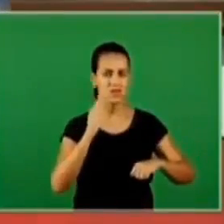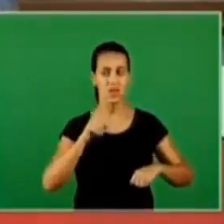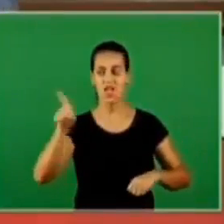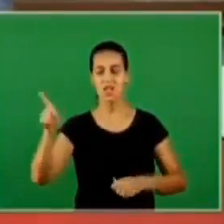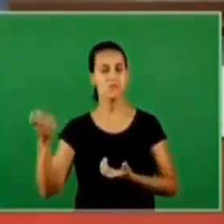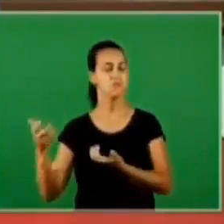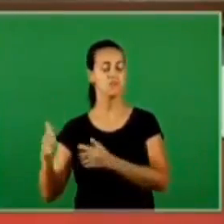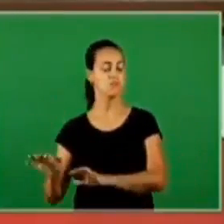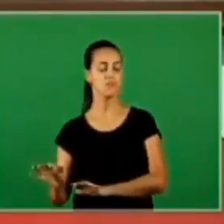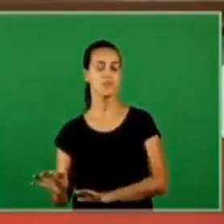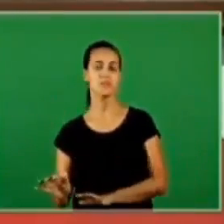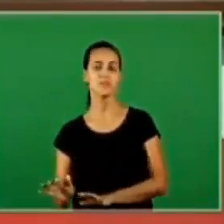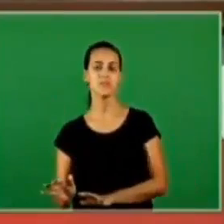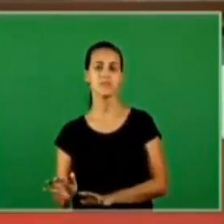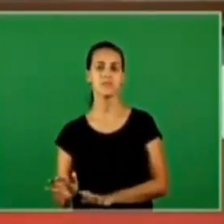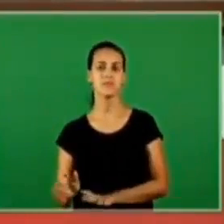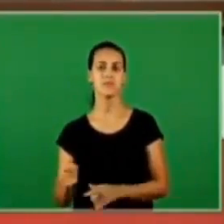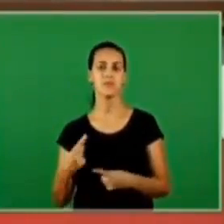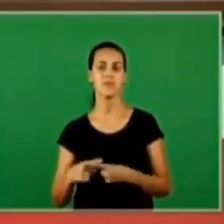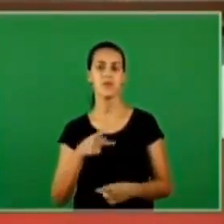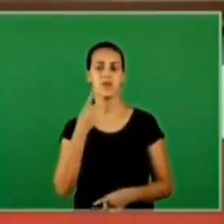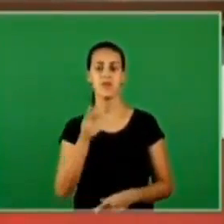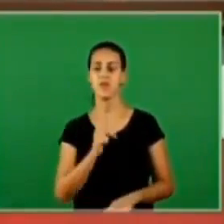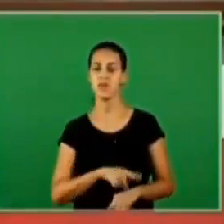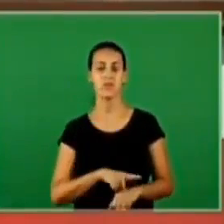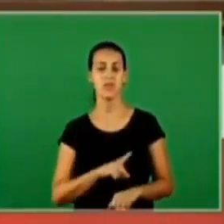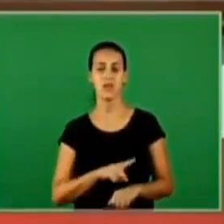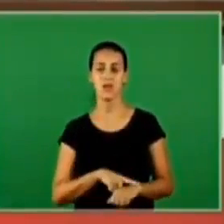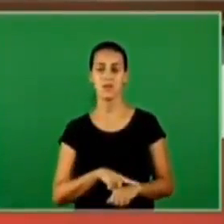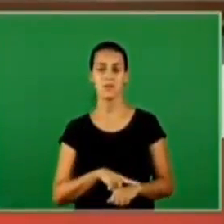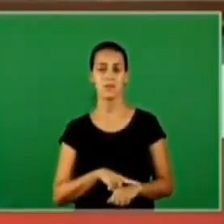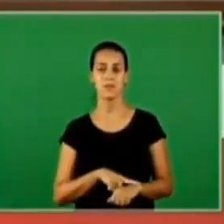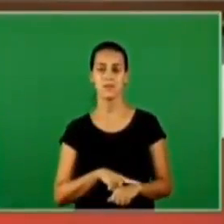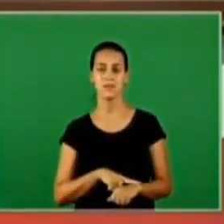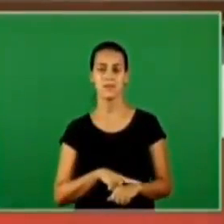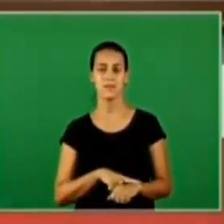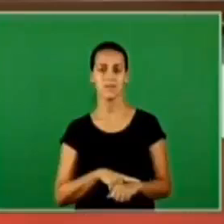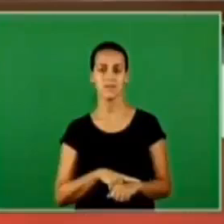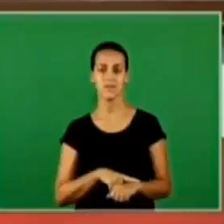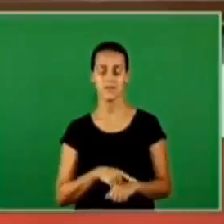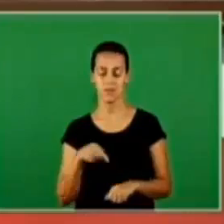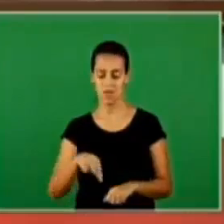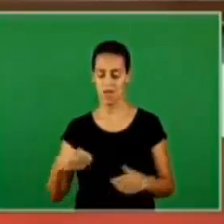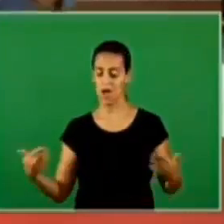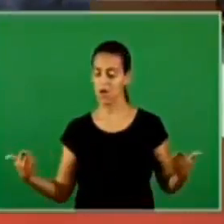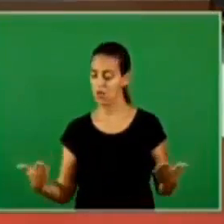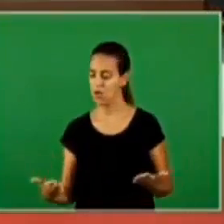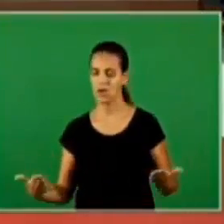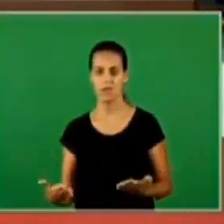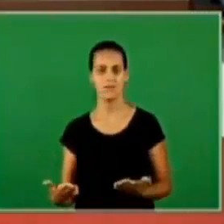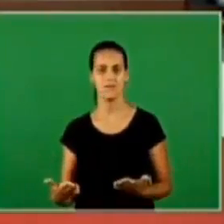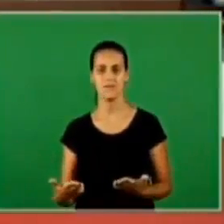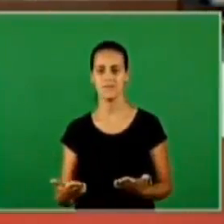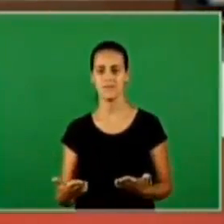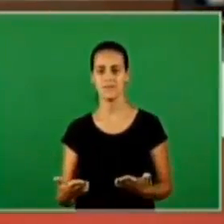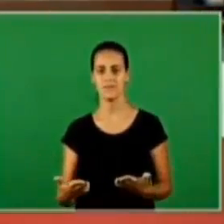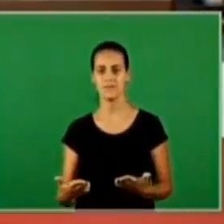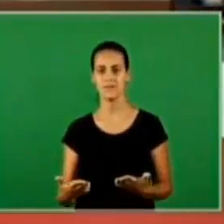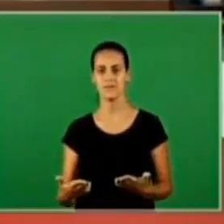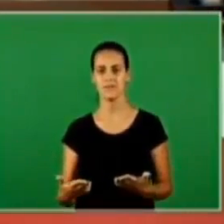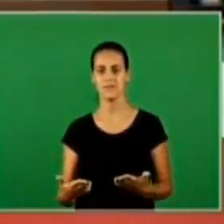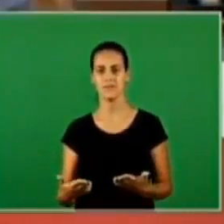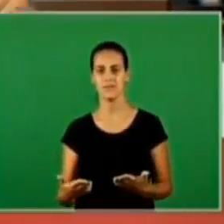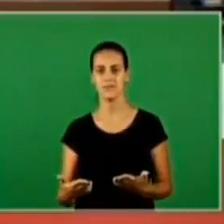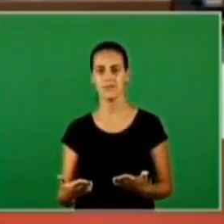States. And he didn't accept it because he said the following: the time is this. I